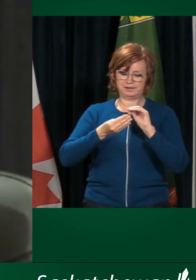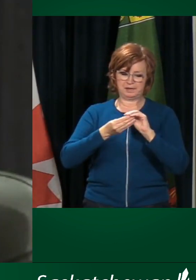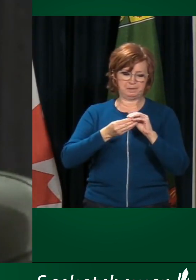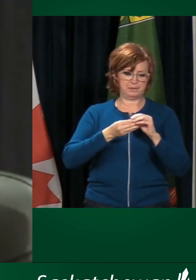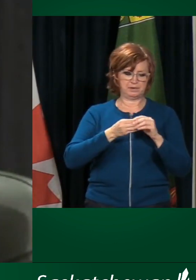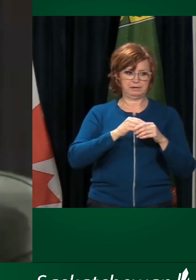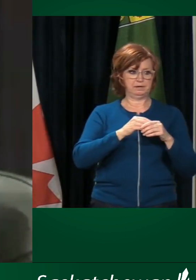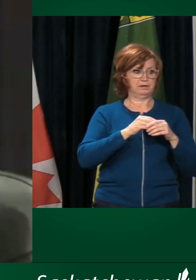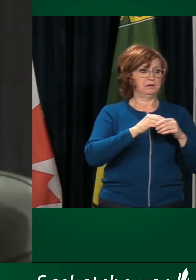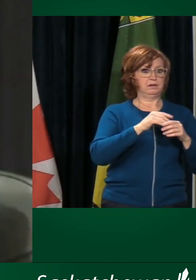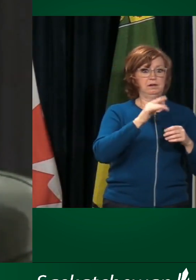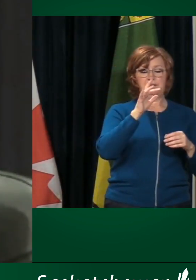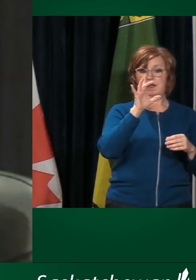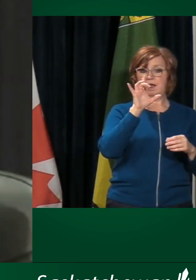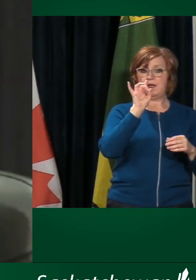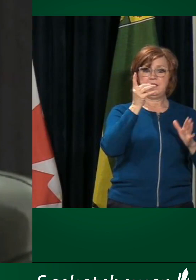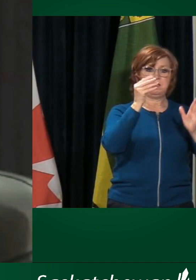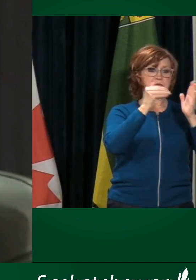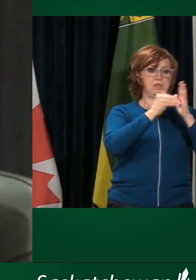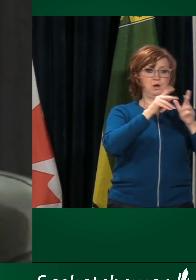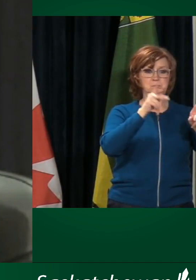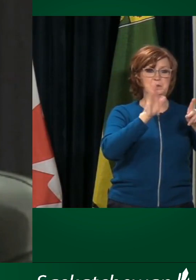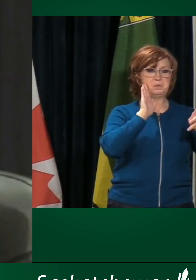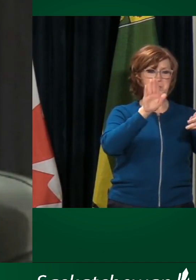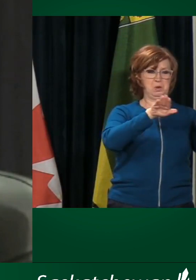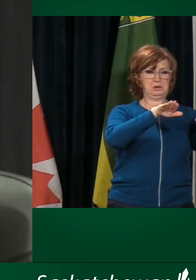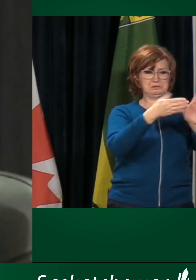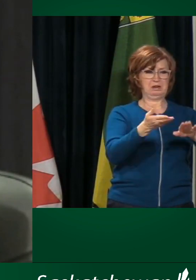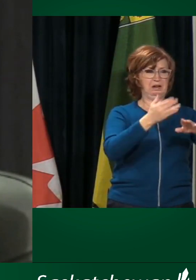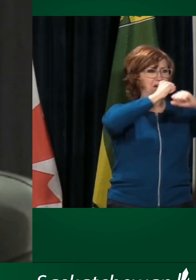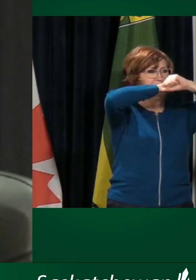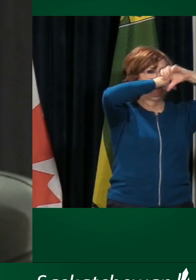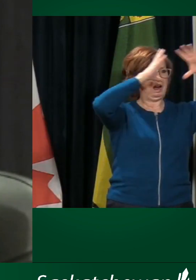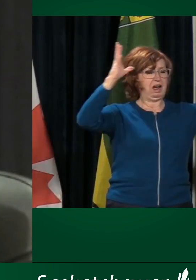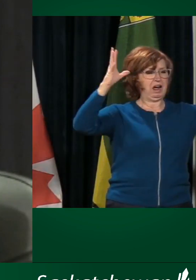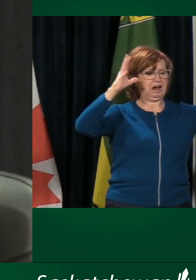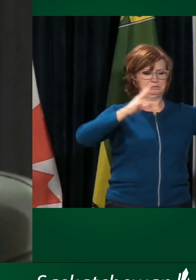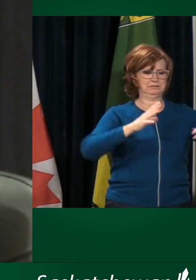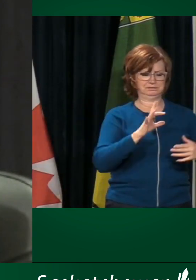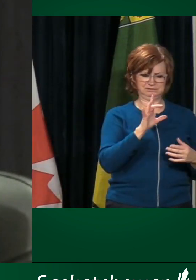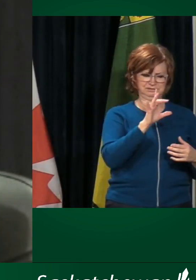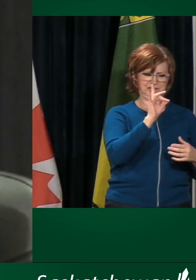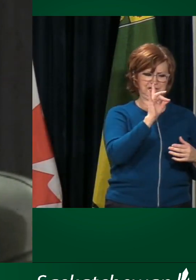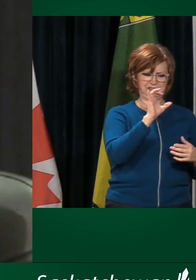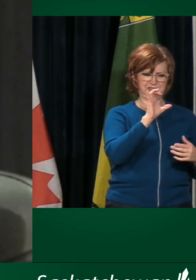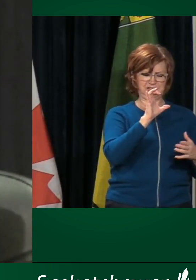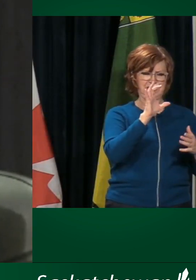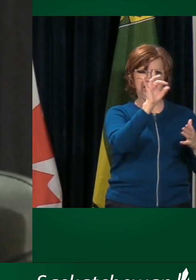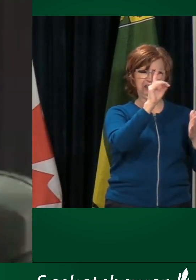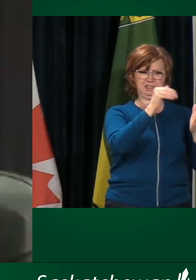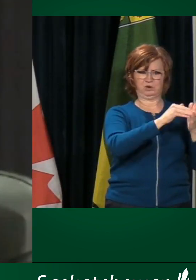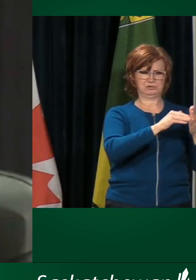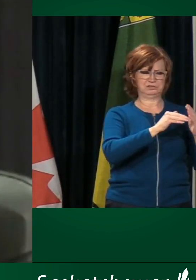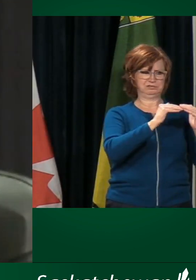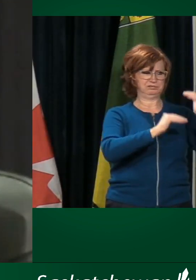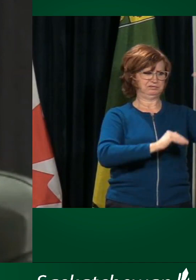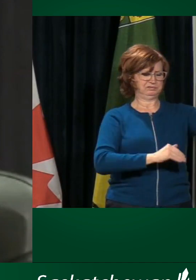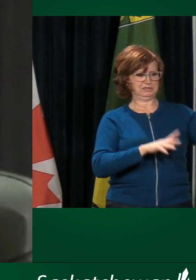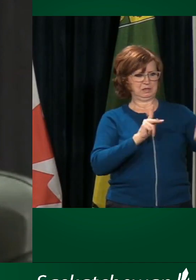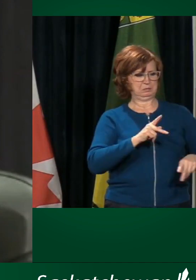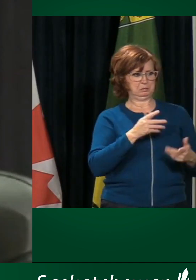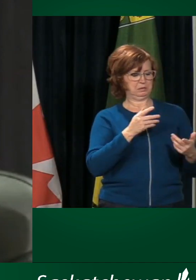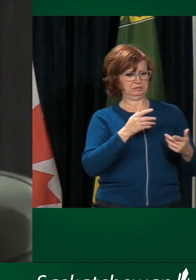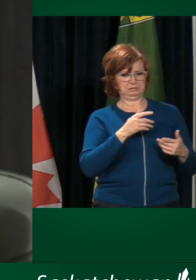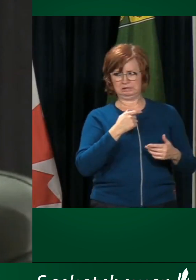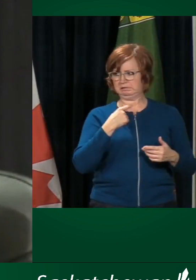that they're not predictive. I realize that they're a what-if scenario. But what's not being understood, I think, by the people that I'm getting